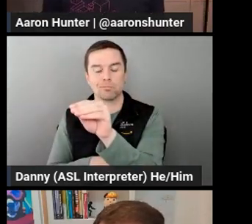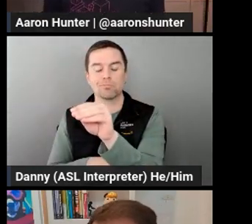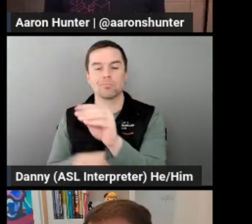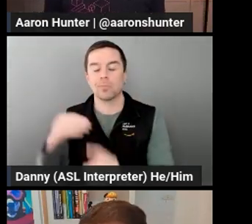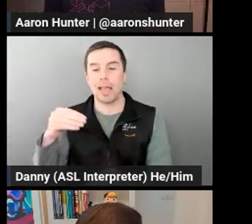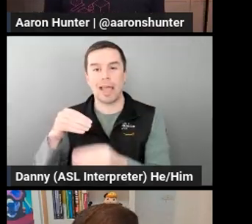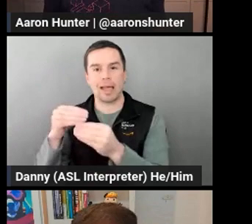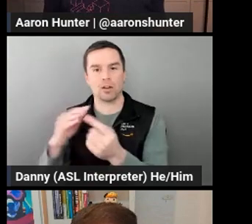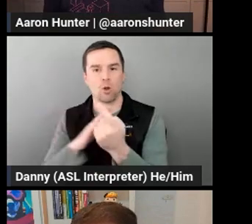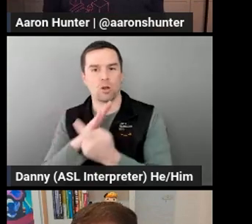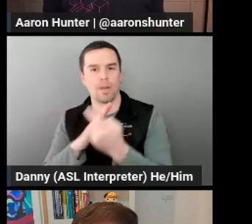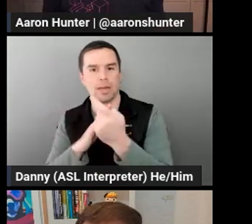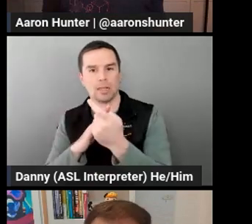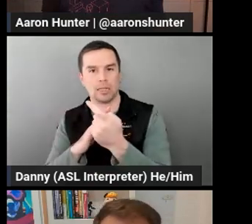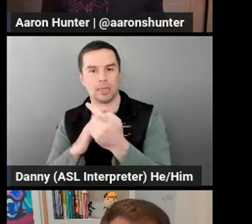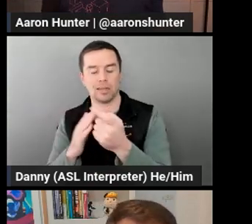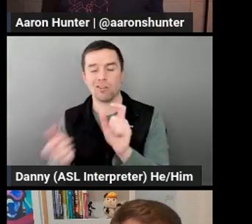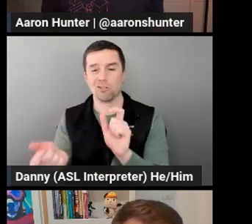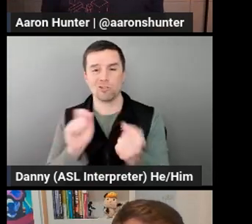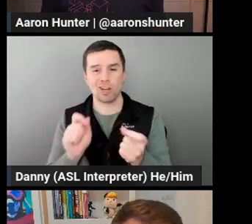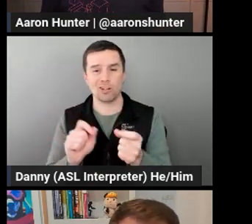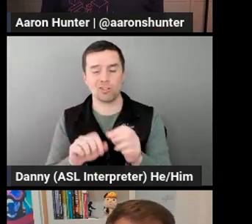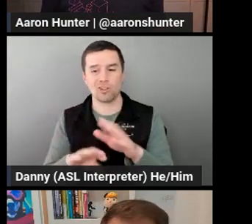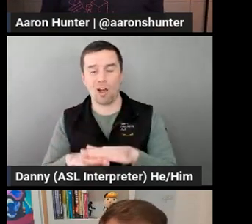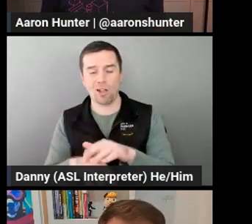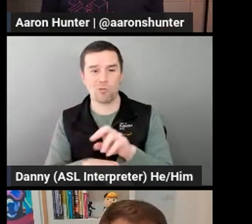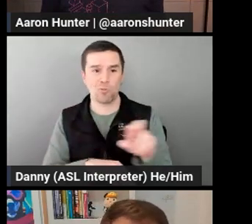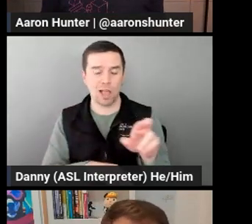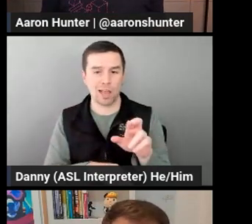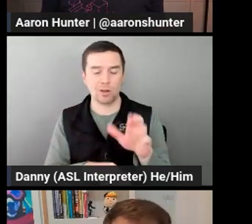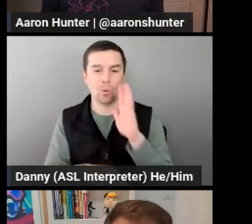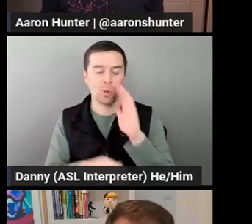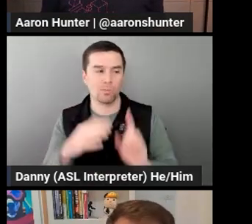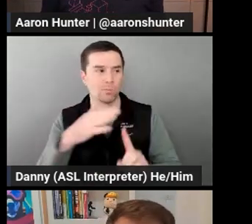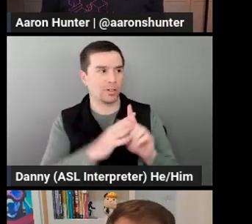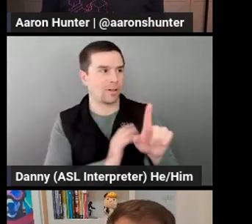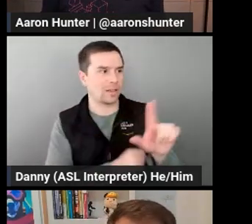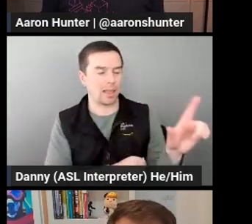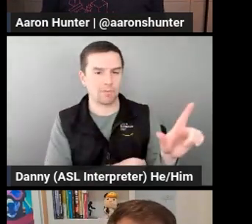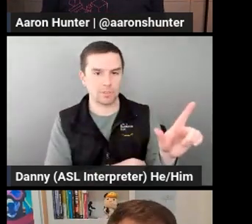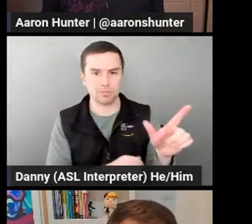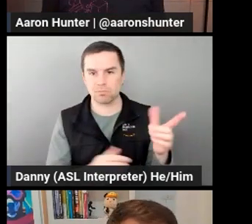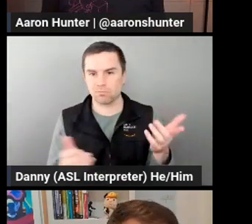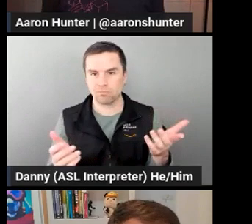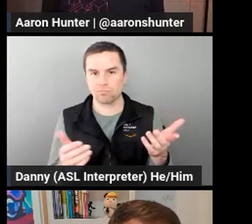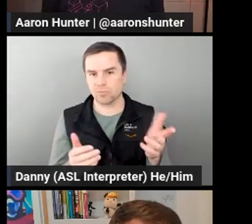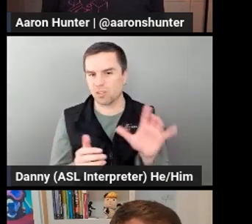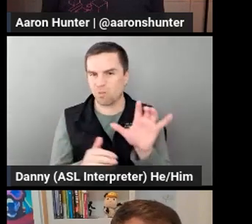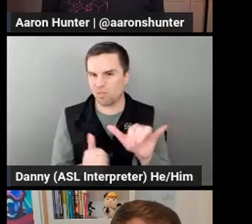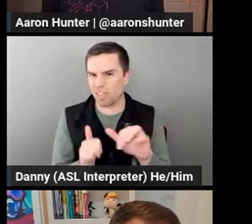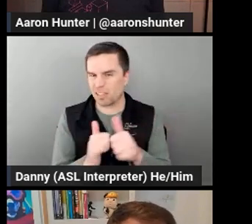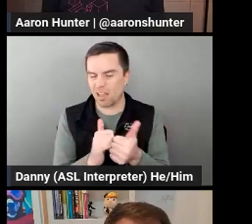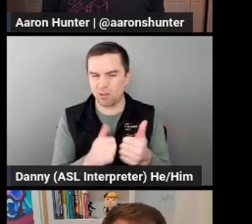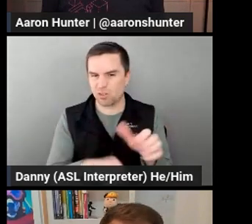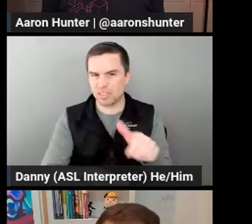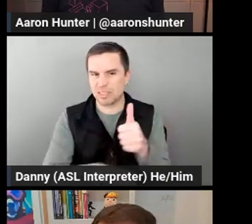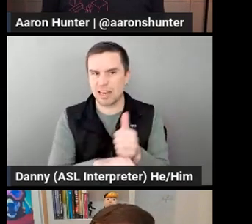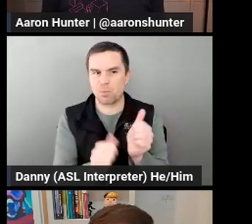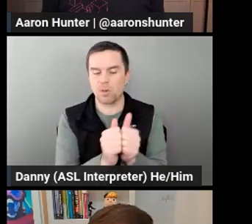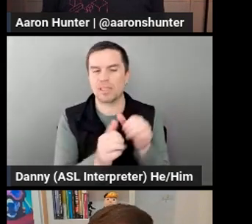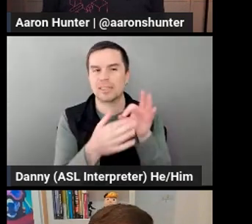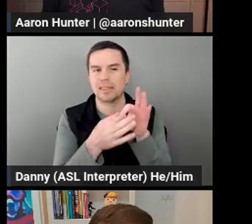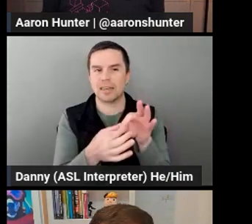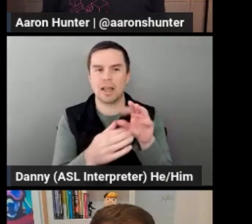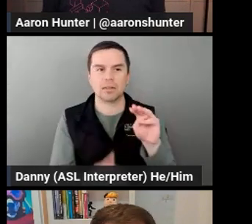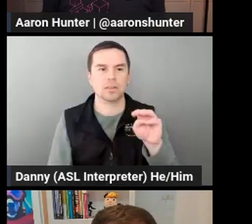added in. And I can make any changes on the right and see those reflected on the left. So that's how you do it. You just sort of set that up with this connected mode when you get